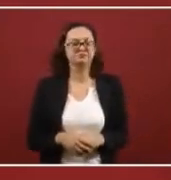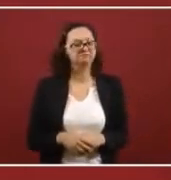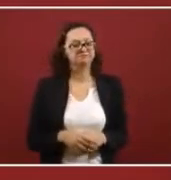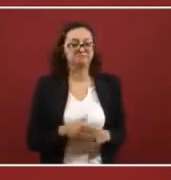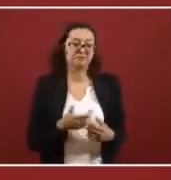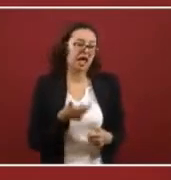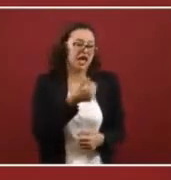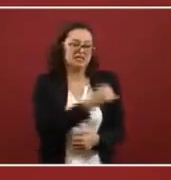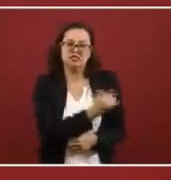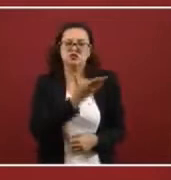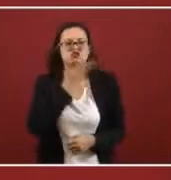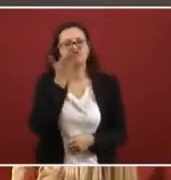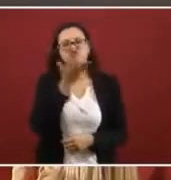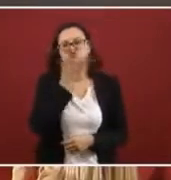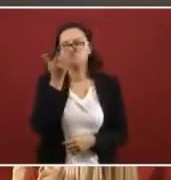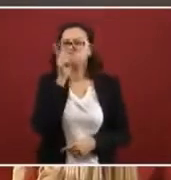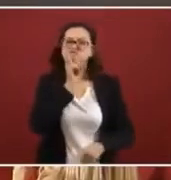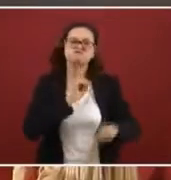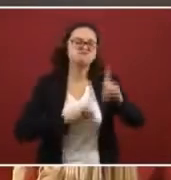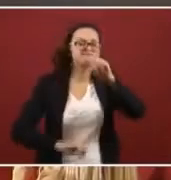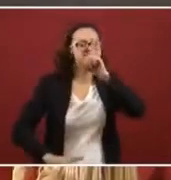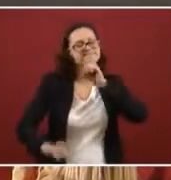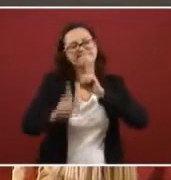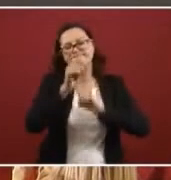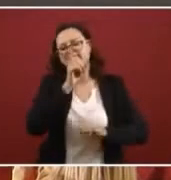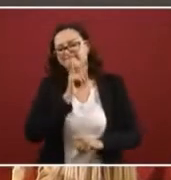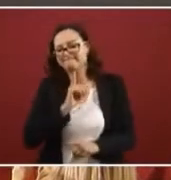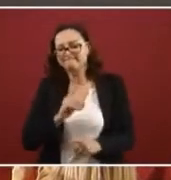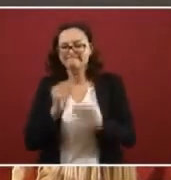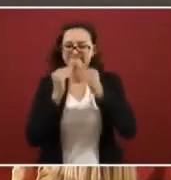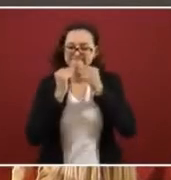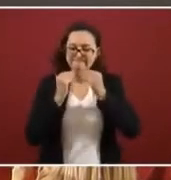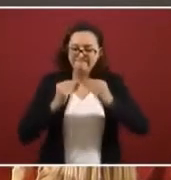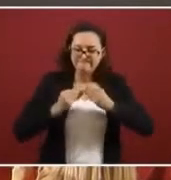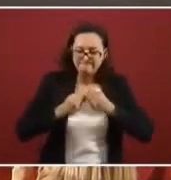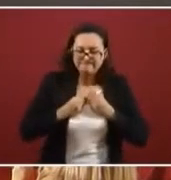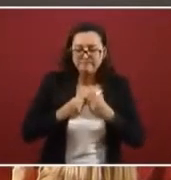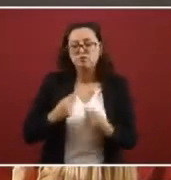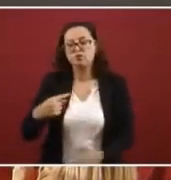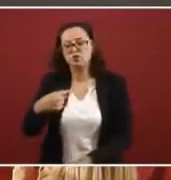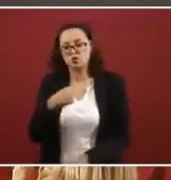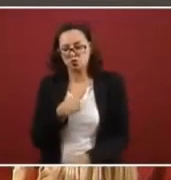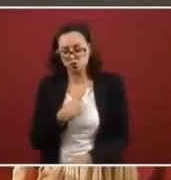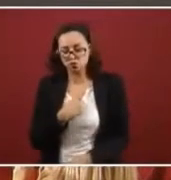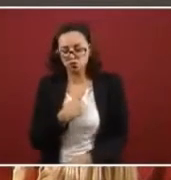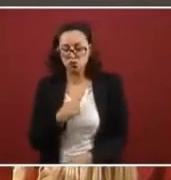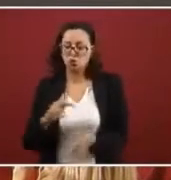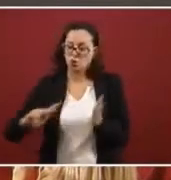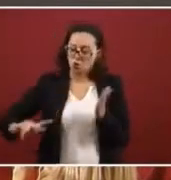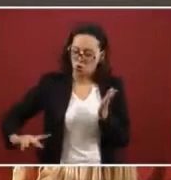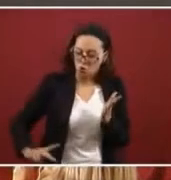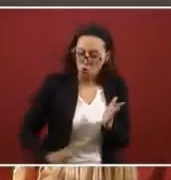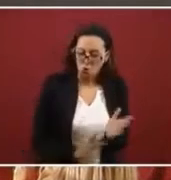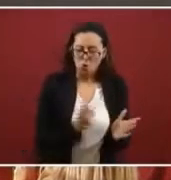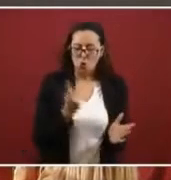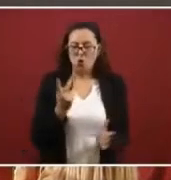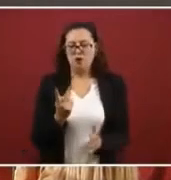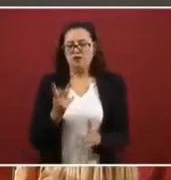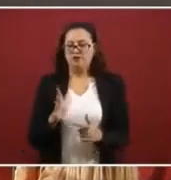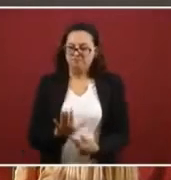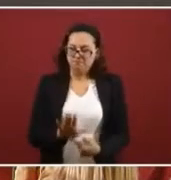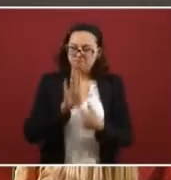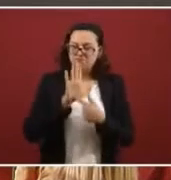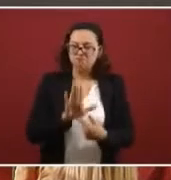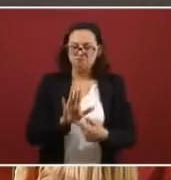más, me es necesario, it is necessary reiterar mis principios, to